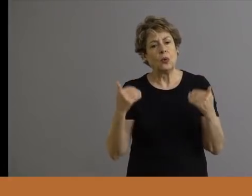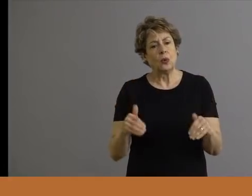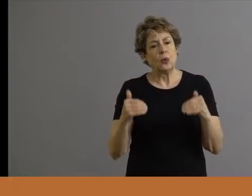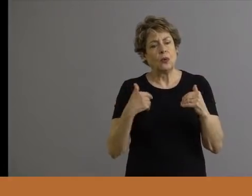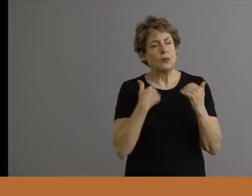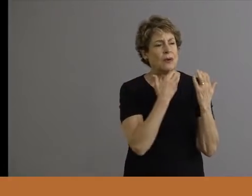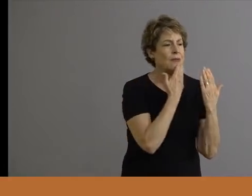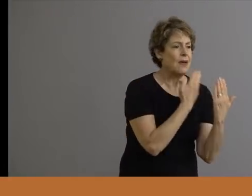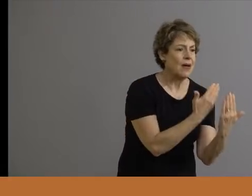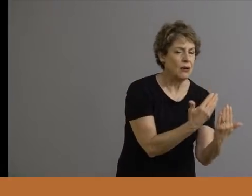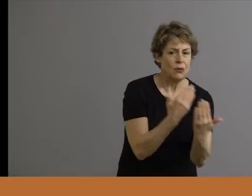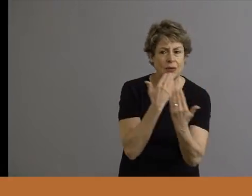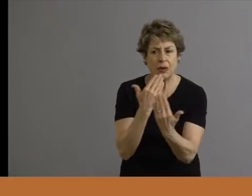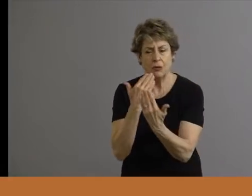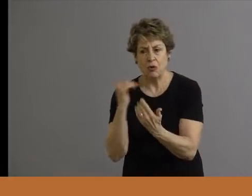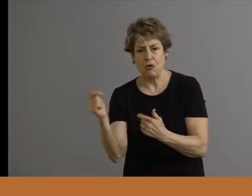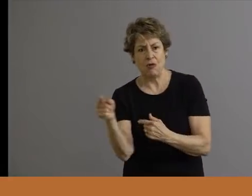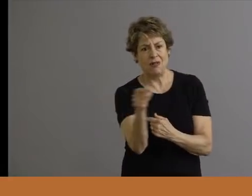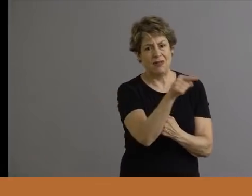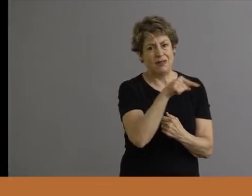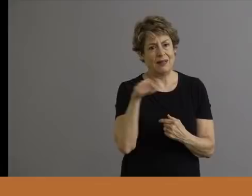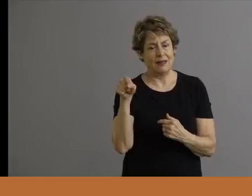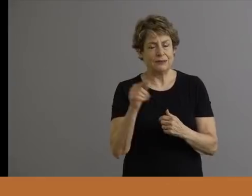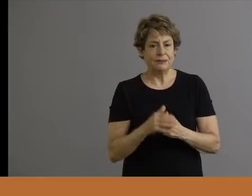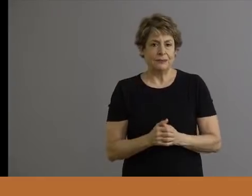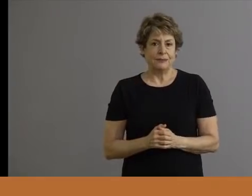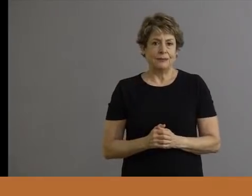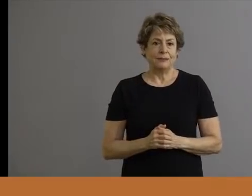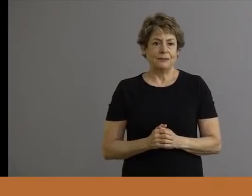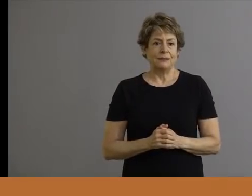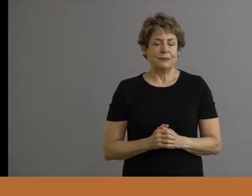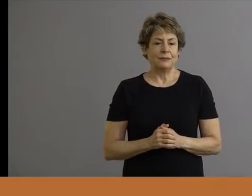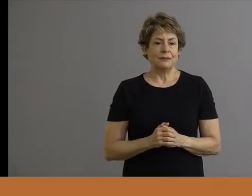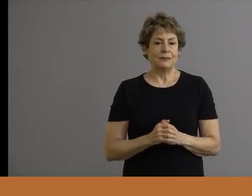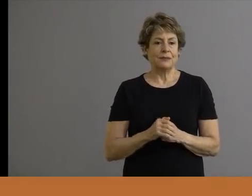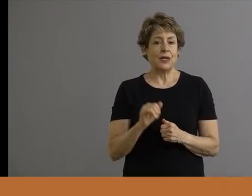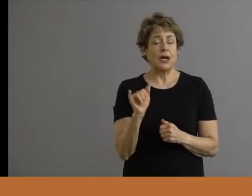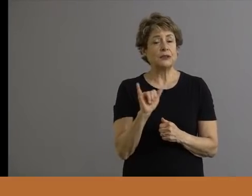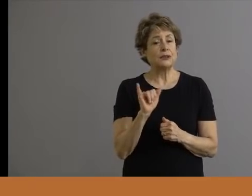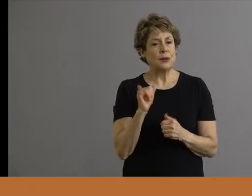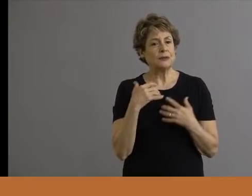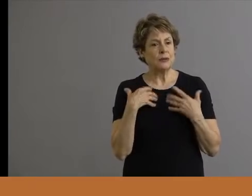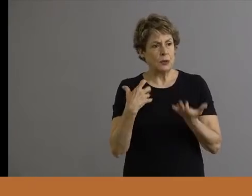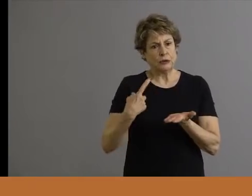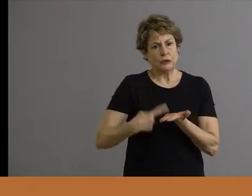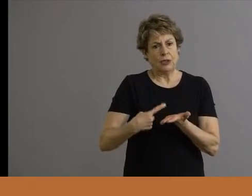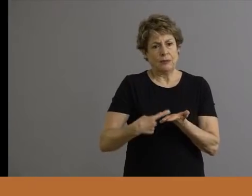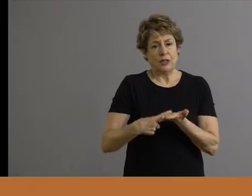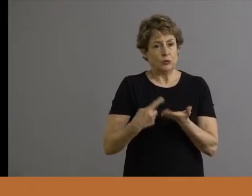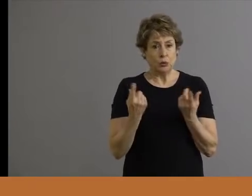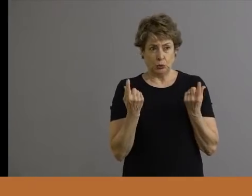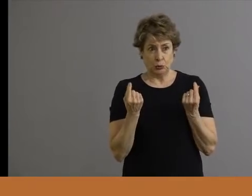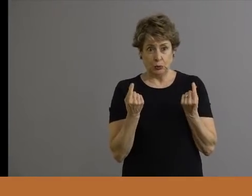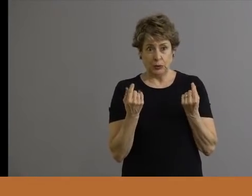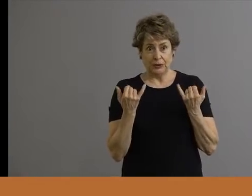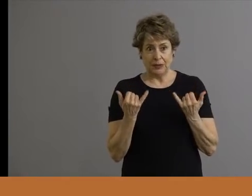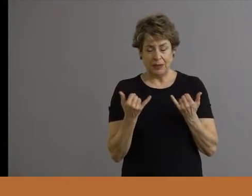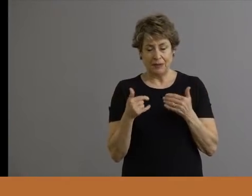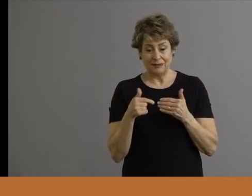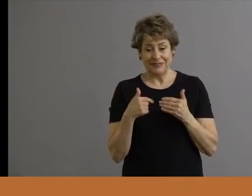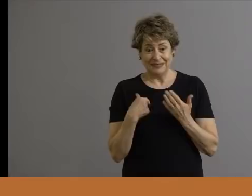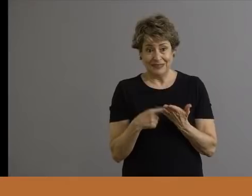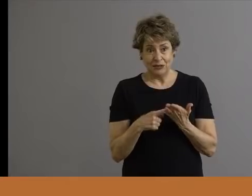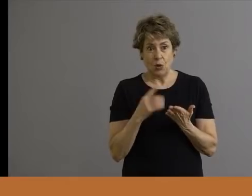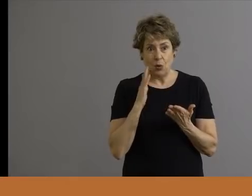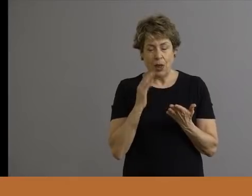gratitude. I'm also going to talk about some things that we can do today that will help them, help relieve